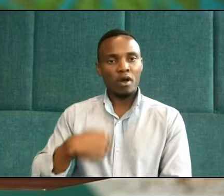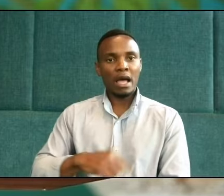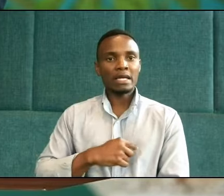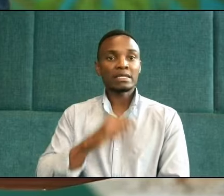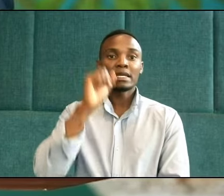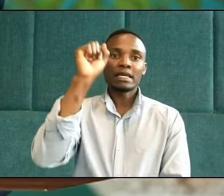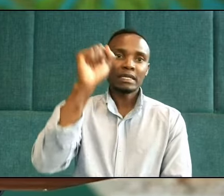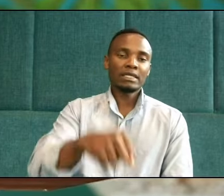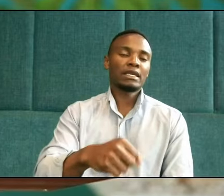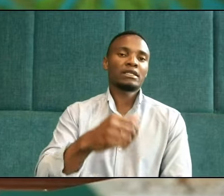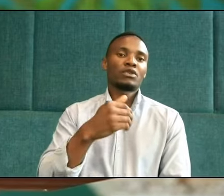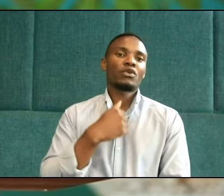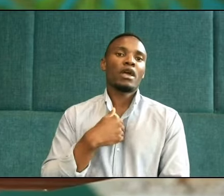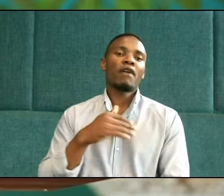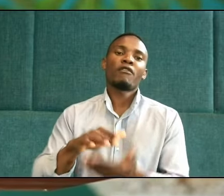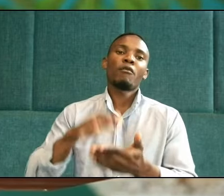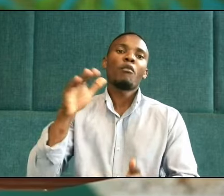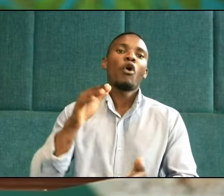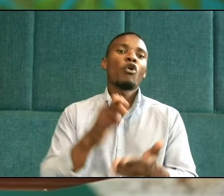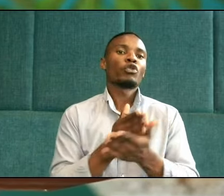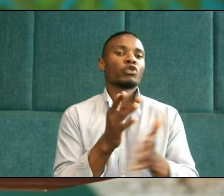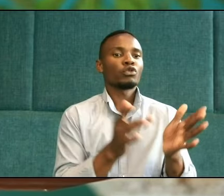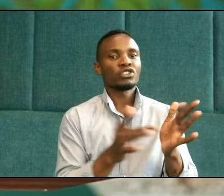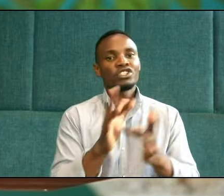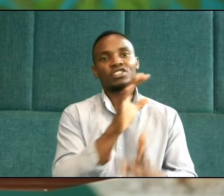much more in Jesus Christ.